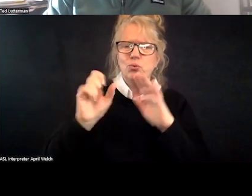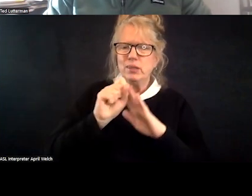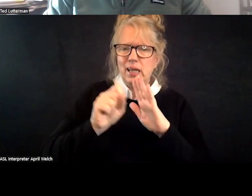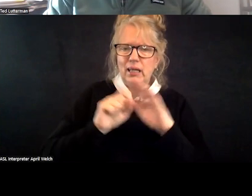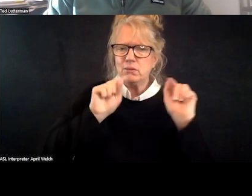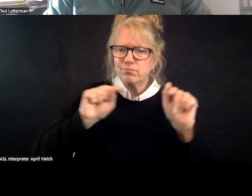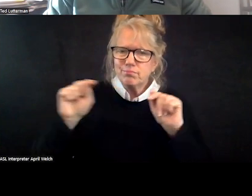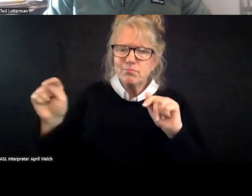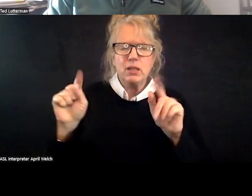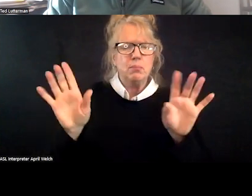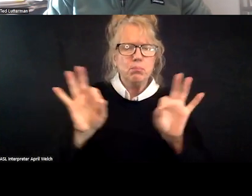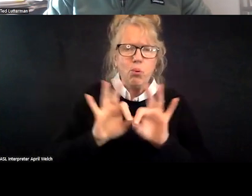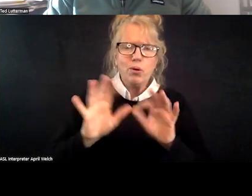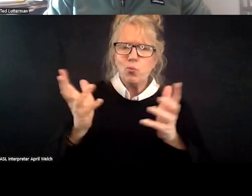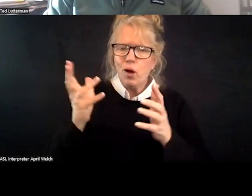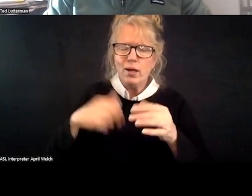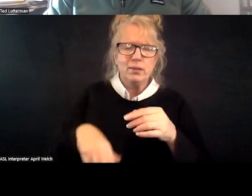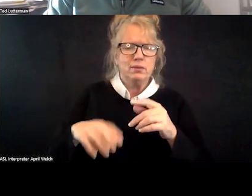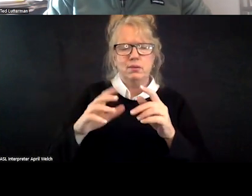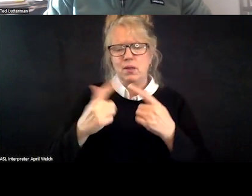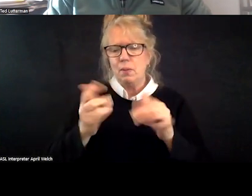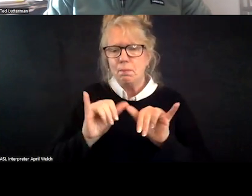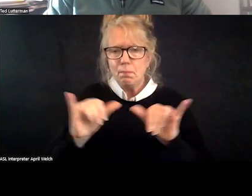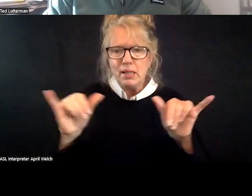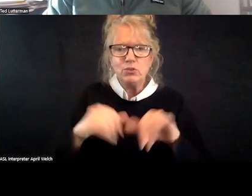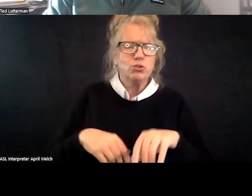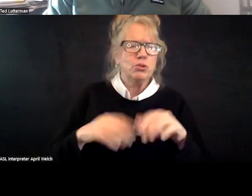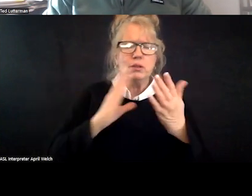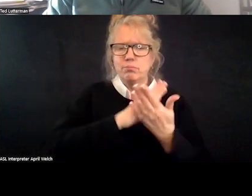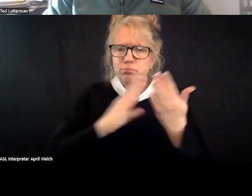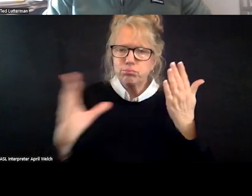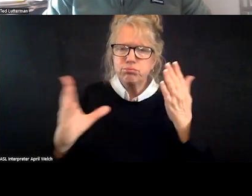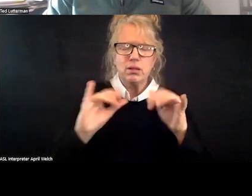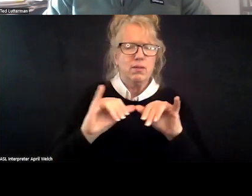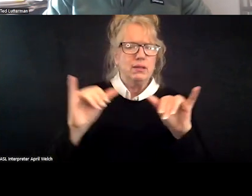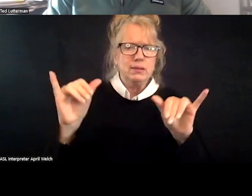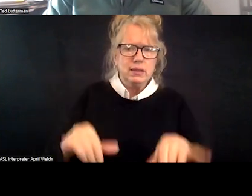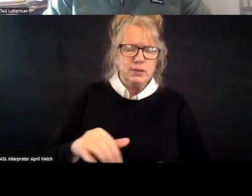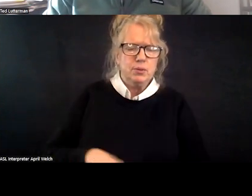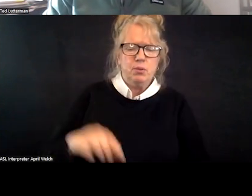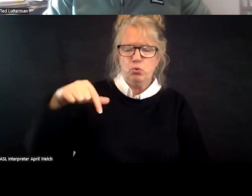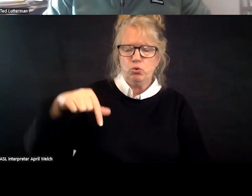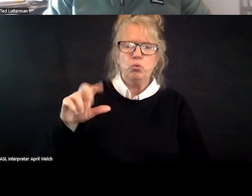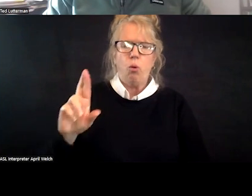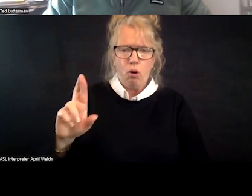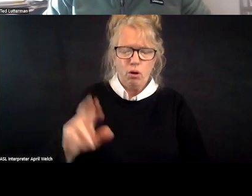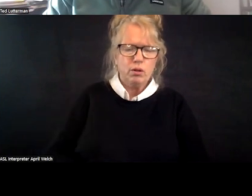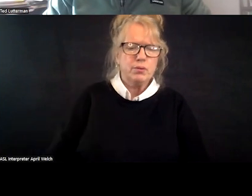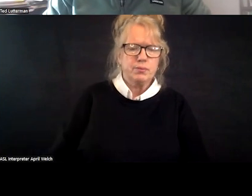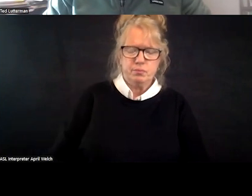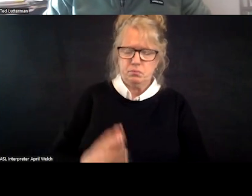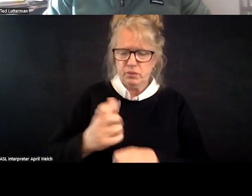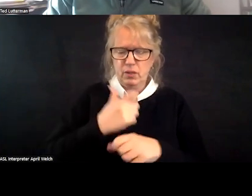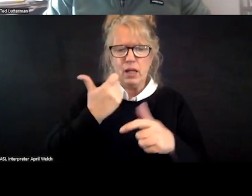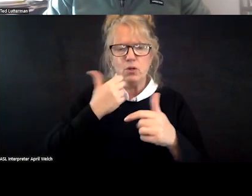important data to be measuring across the system. And there's a QR code where you can link and get that report that's